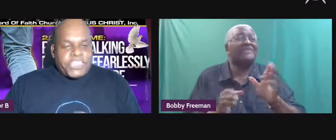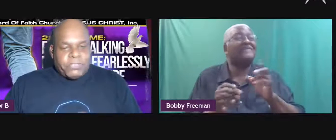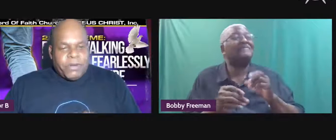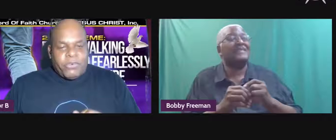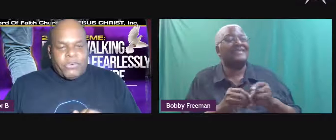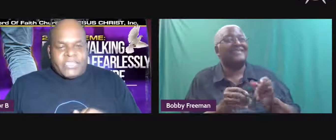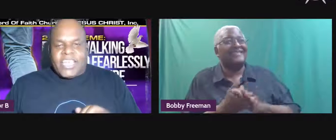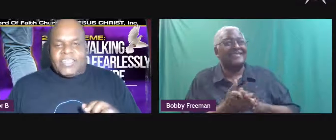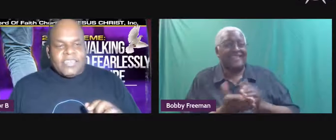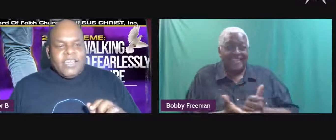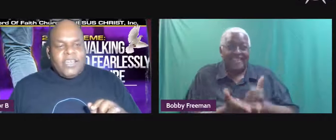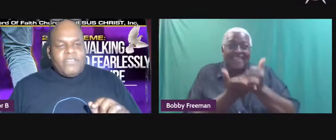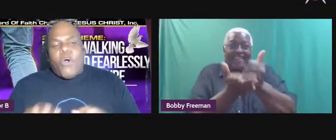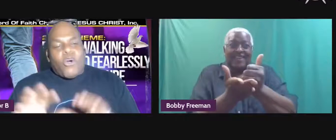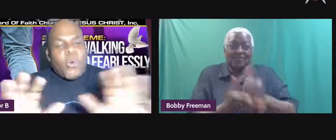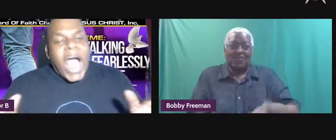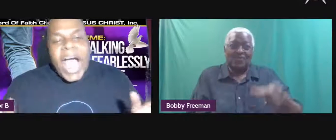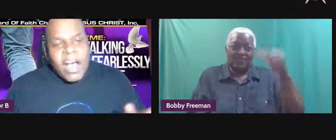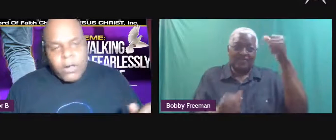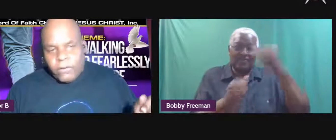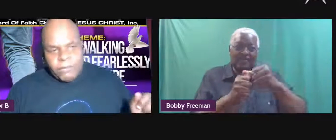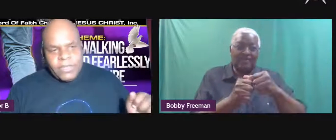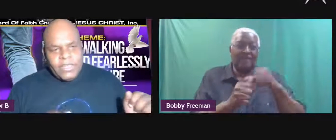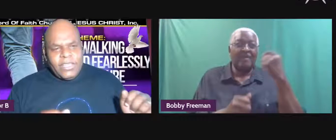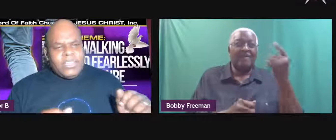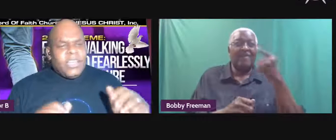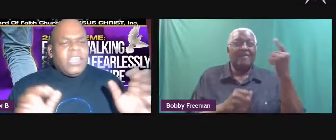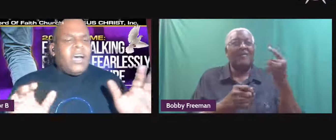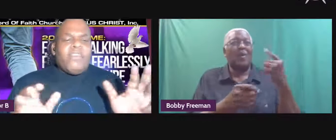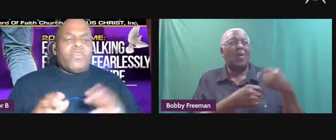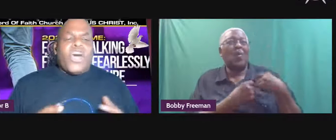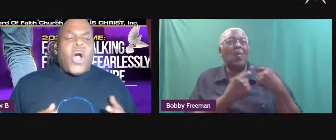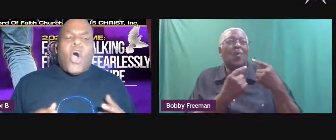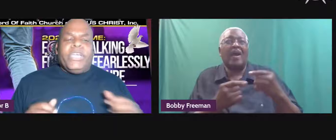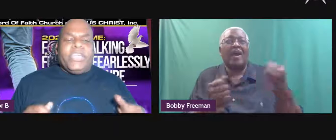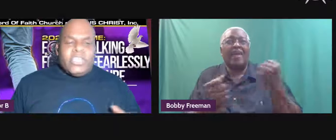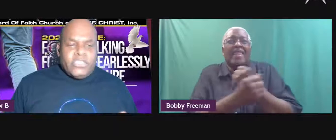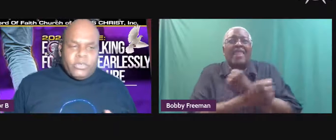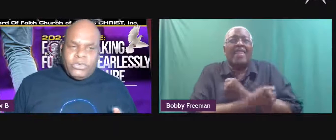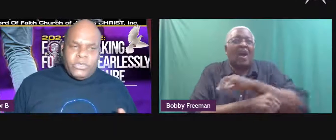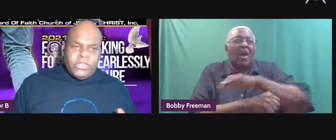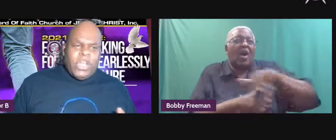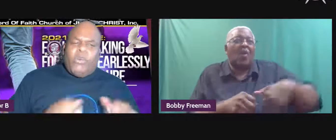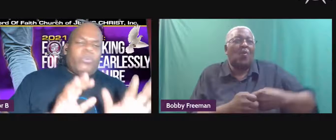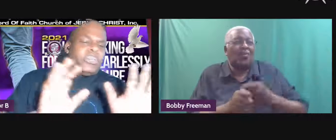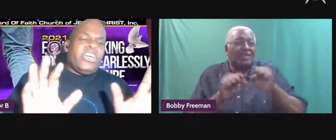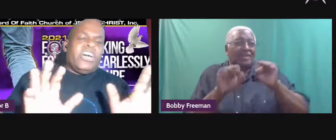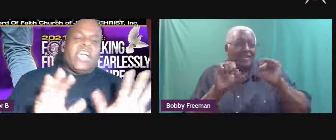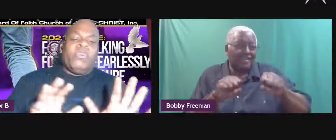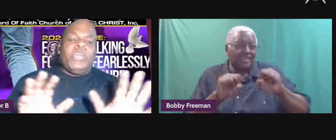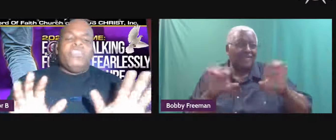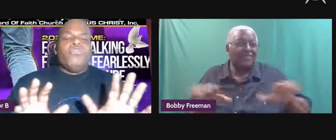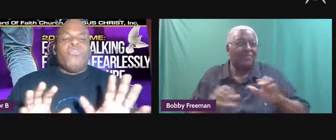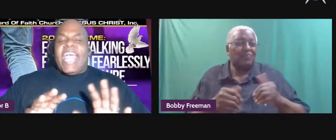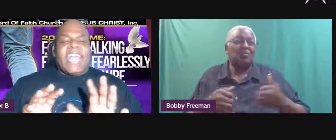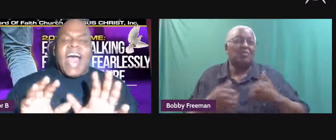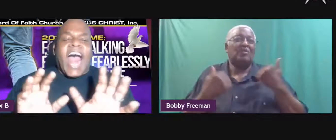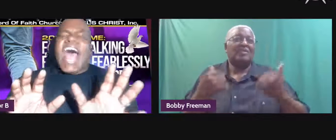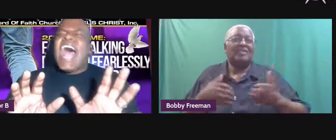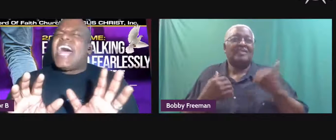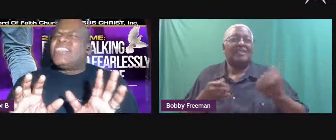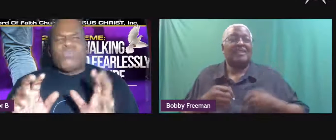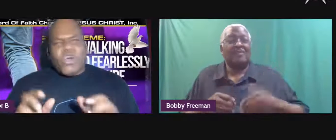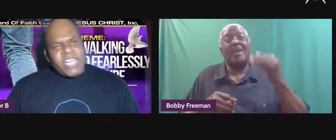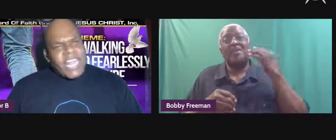let me refresh your memory. It says, for a while, the love was all we could do. We were young and we knew, and